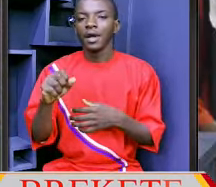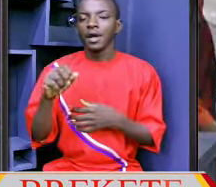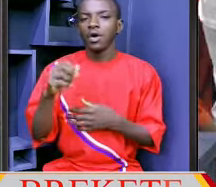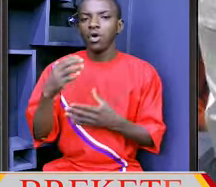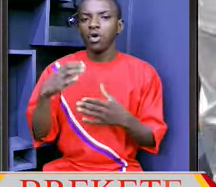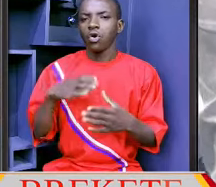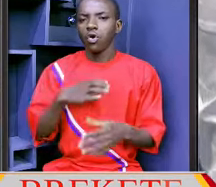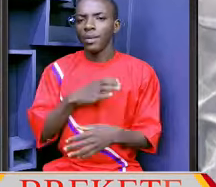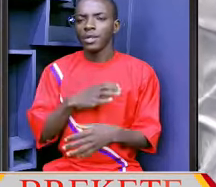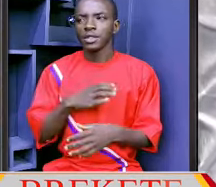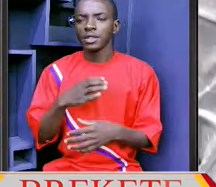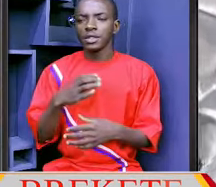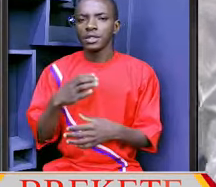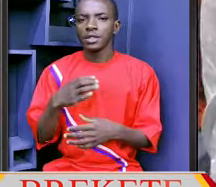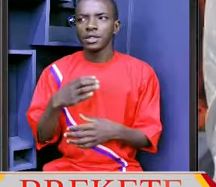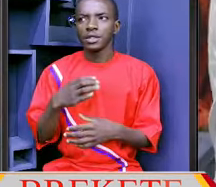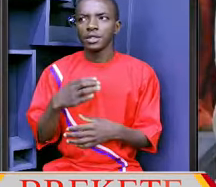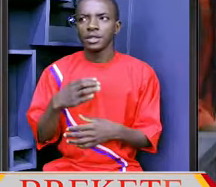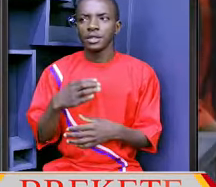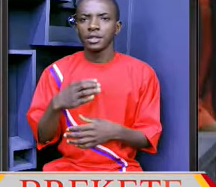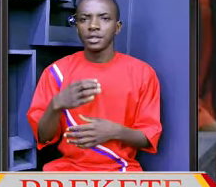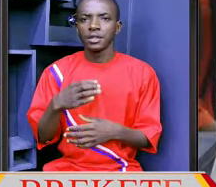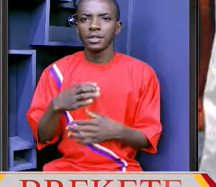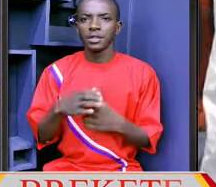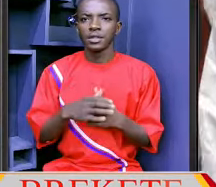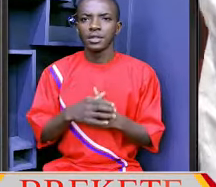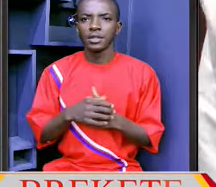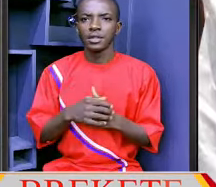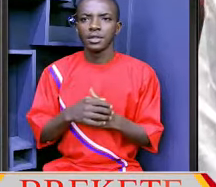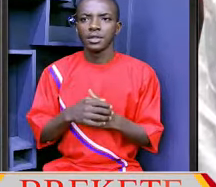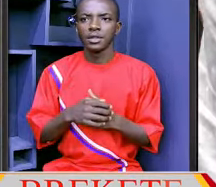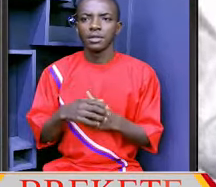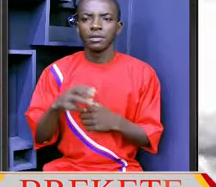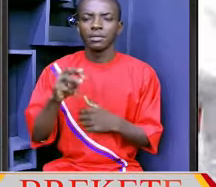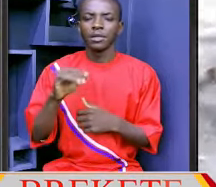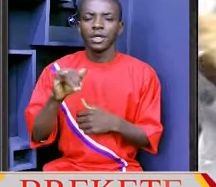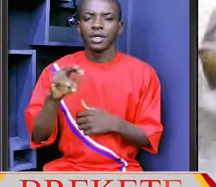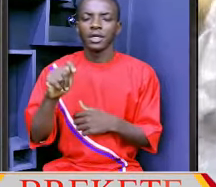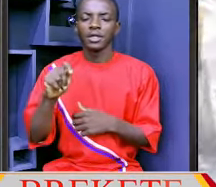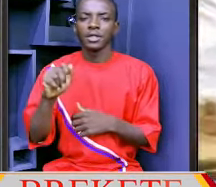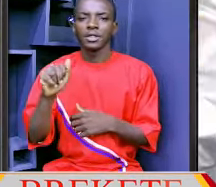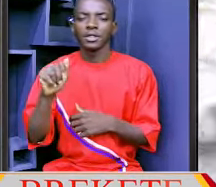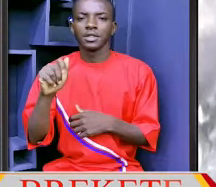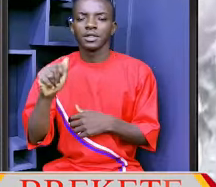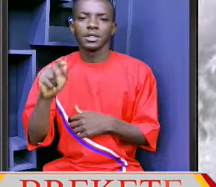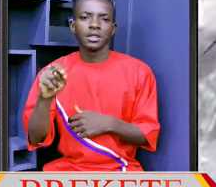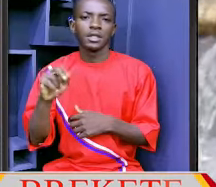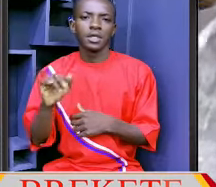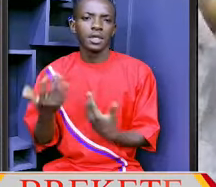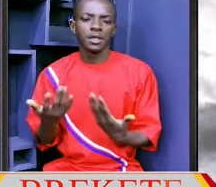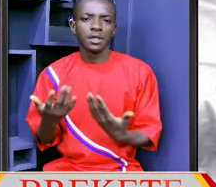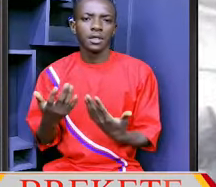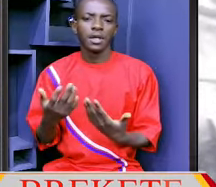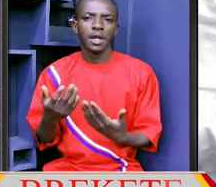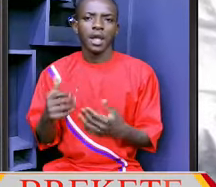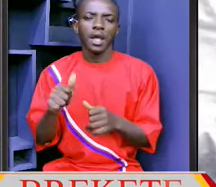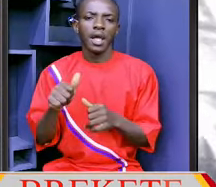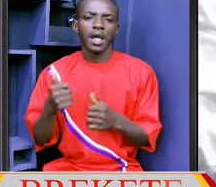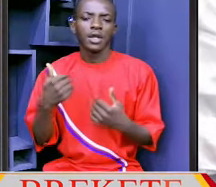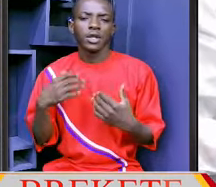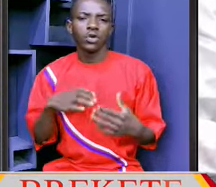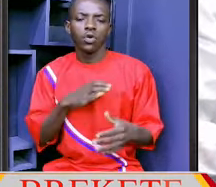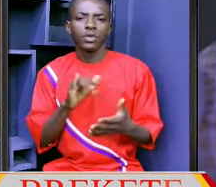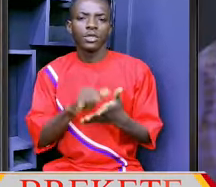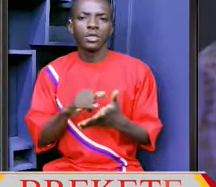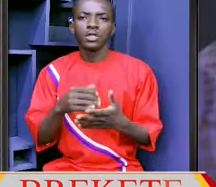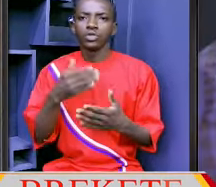committee this place where ship they go. Maritime committee, no committee, any committee where